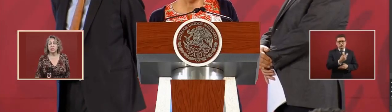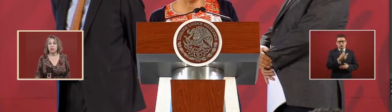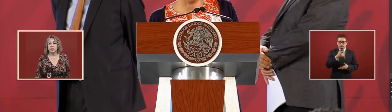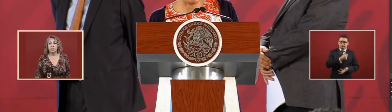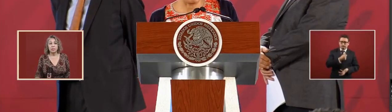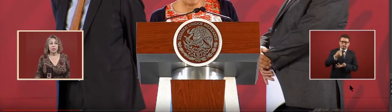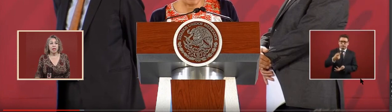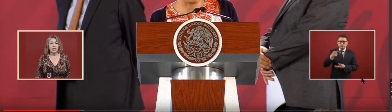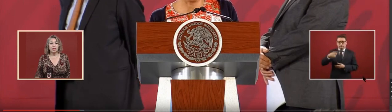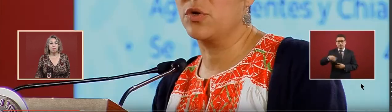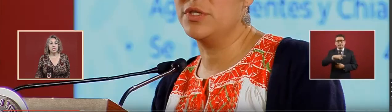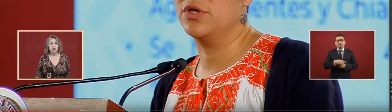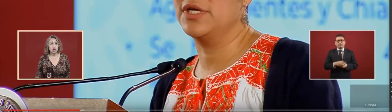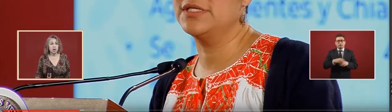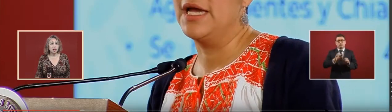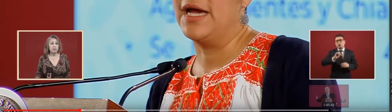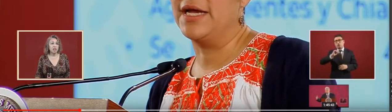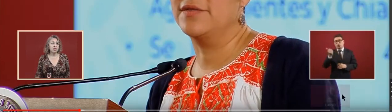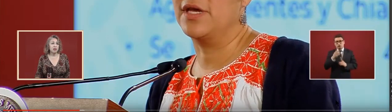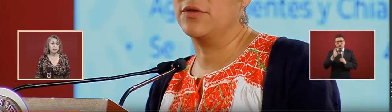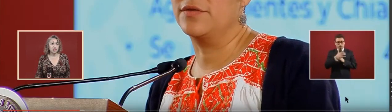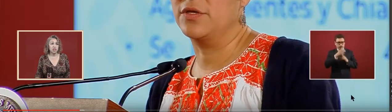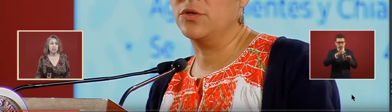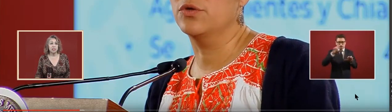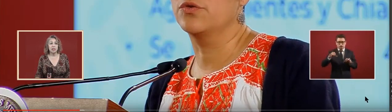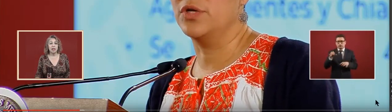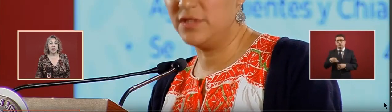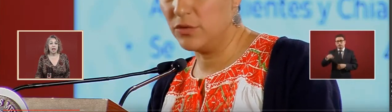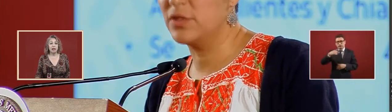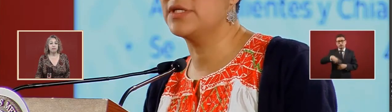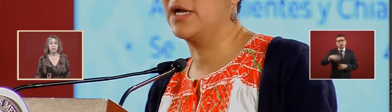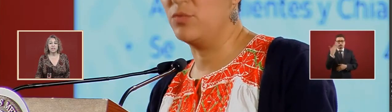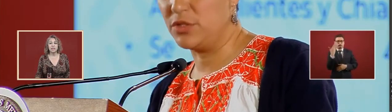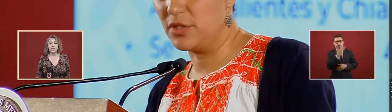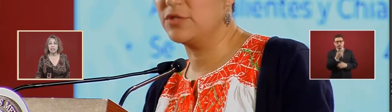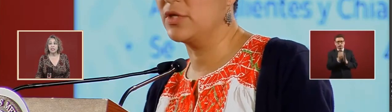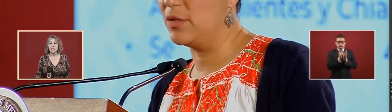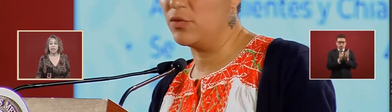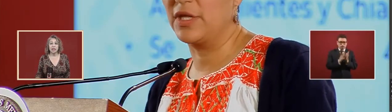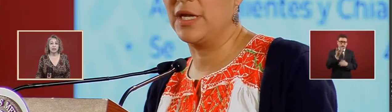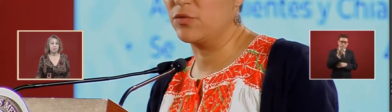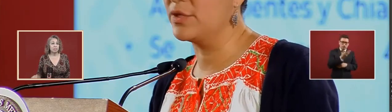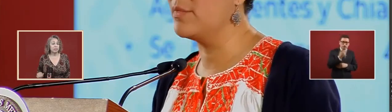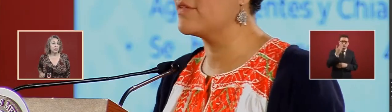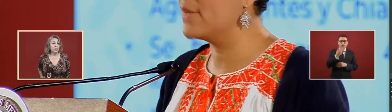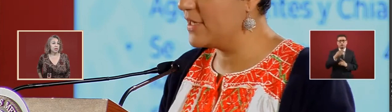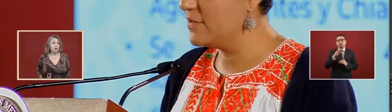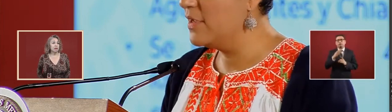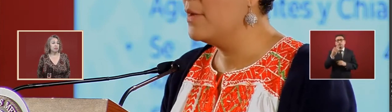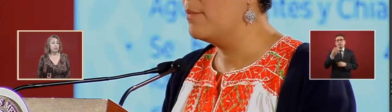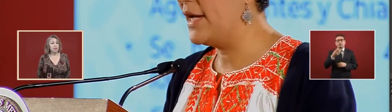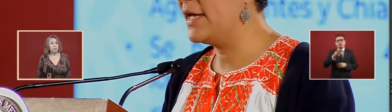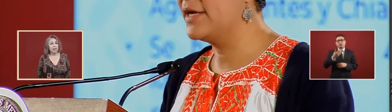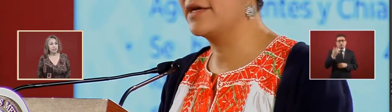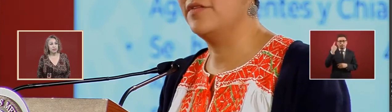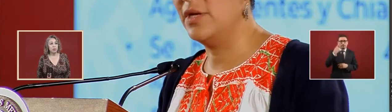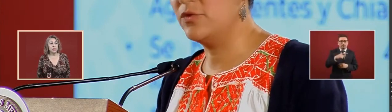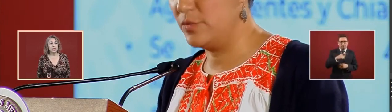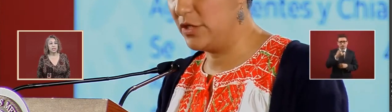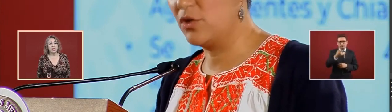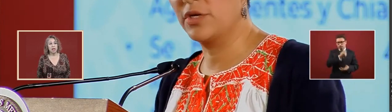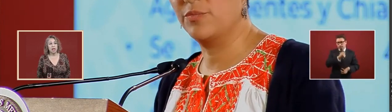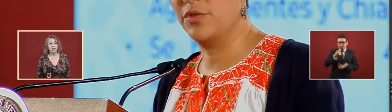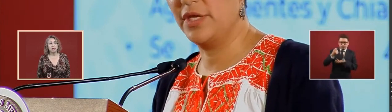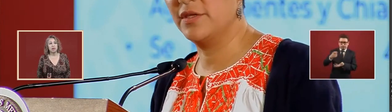la gran mayoría de las and otras the majority of the other commissions have been soliciting en las últimas semanas in the past few